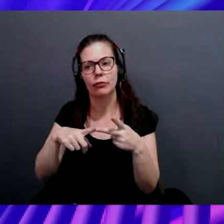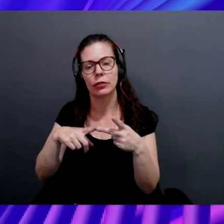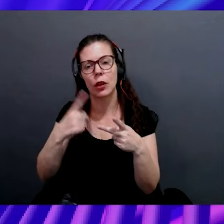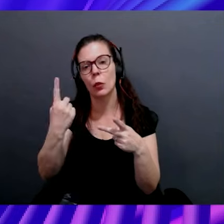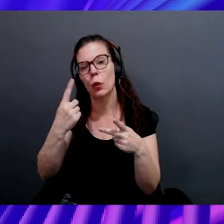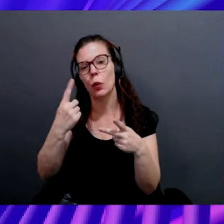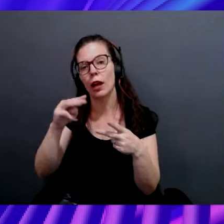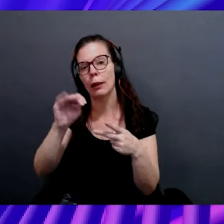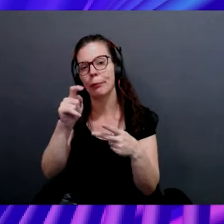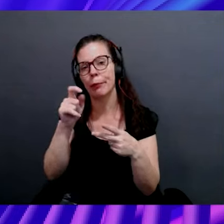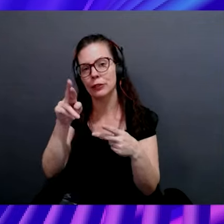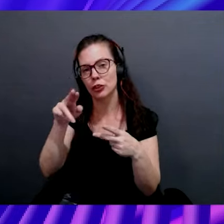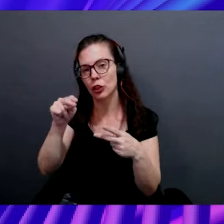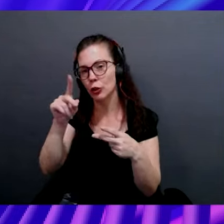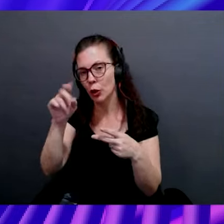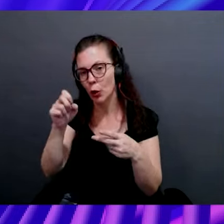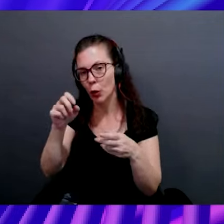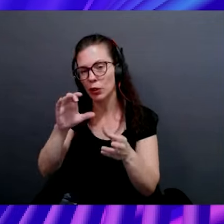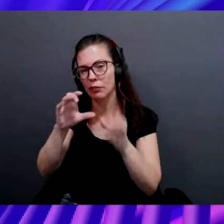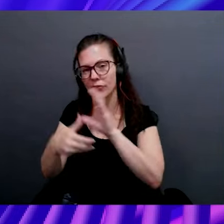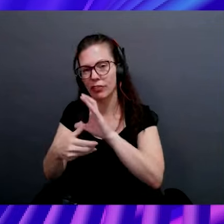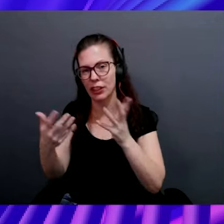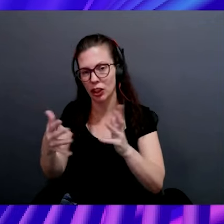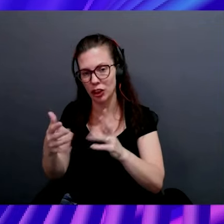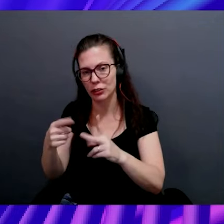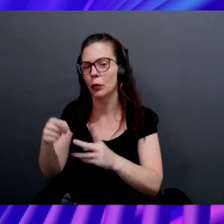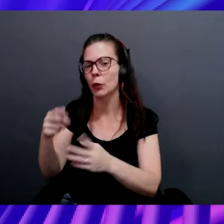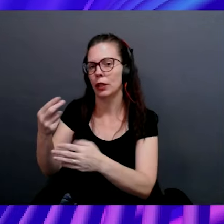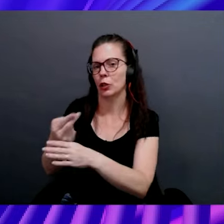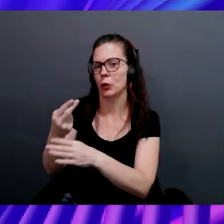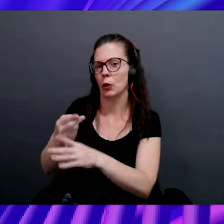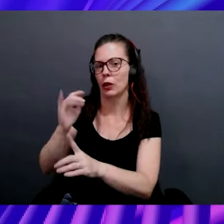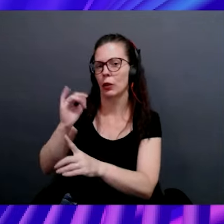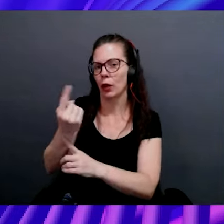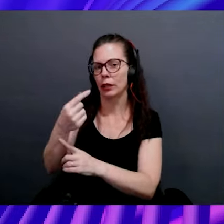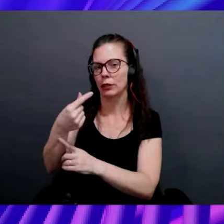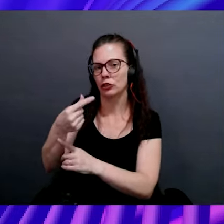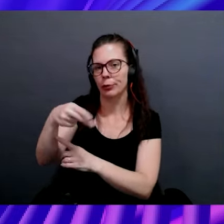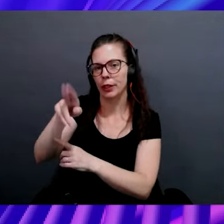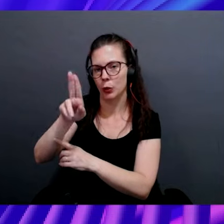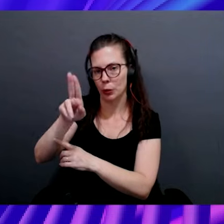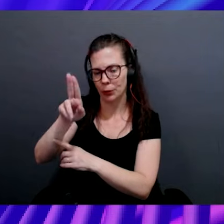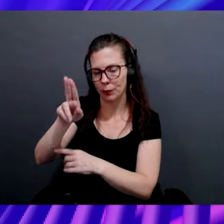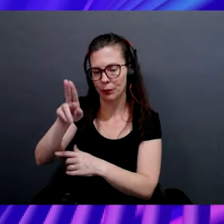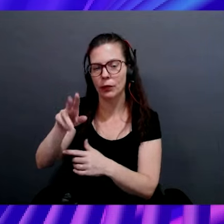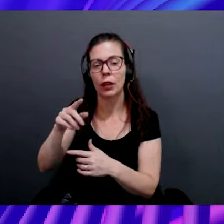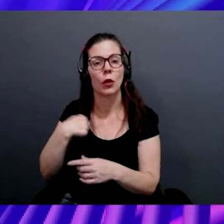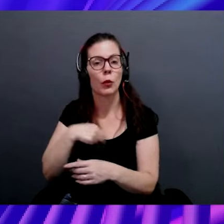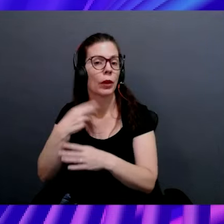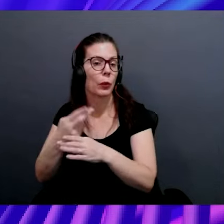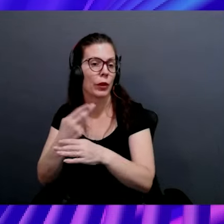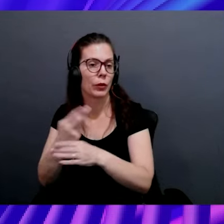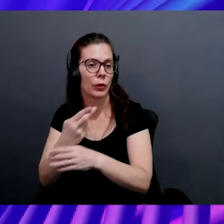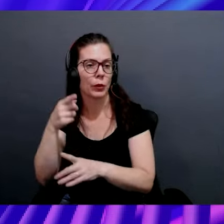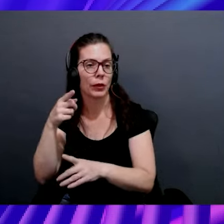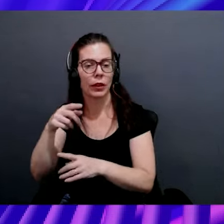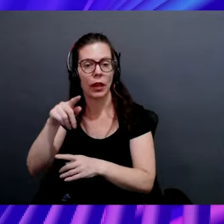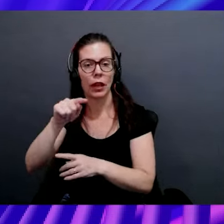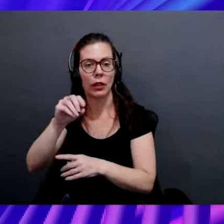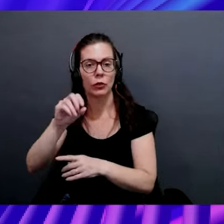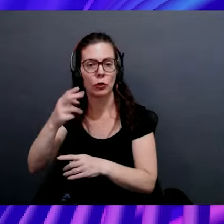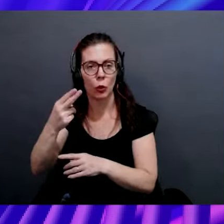node configured, which is going to utilize a single GPU. We will use Torch distributed